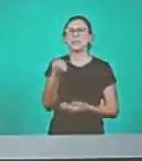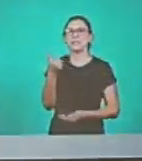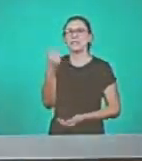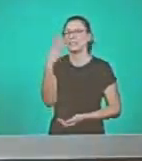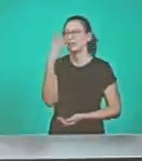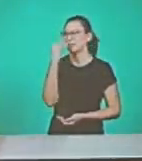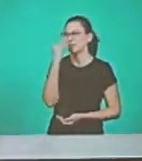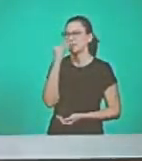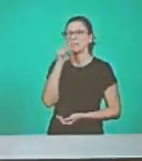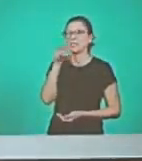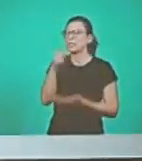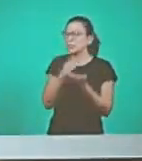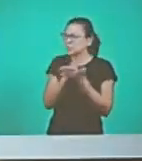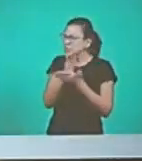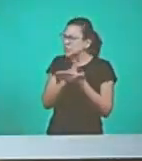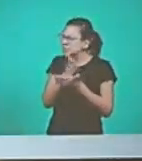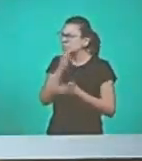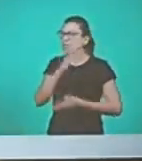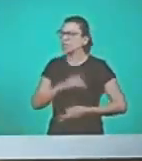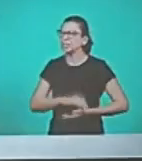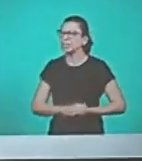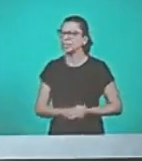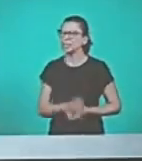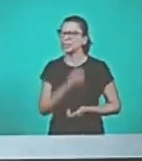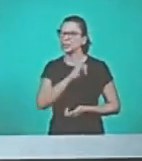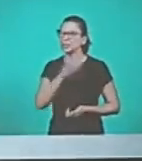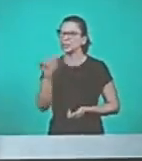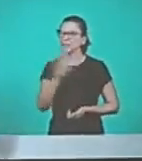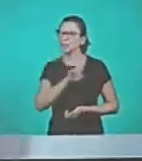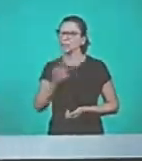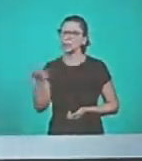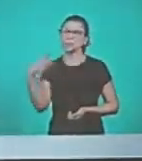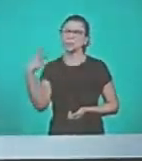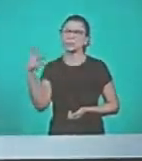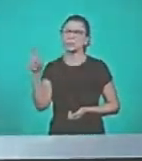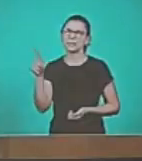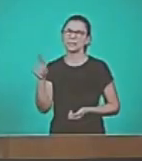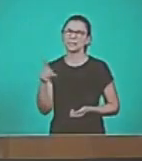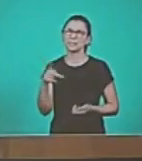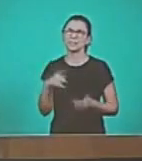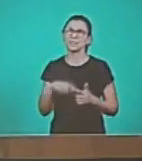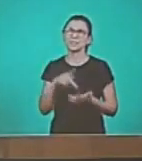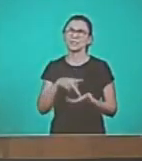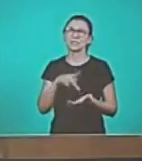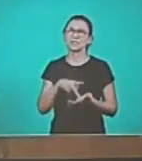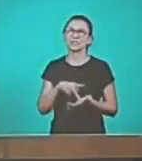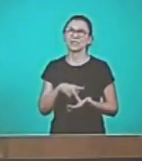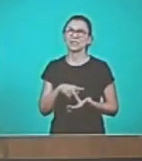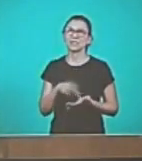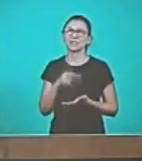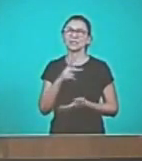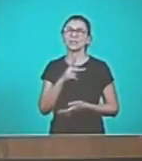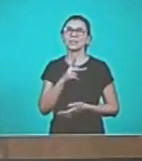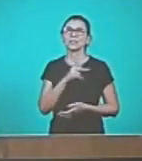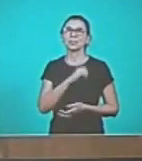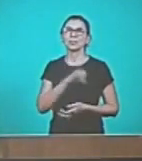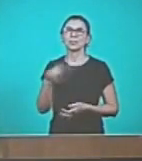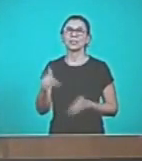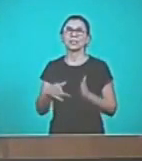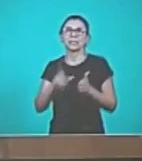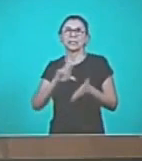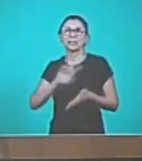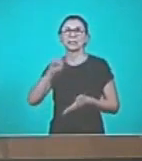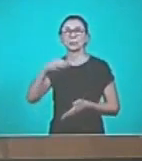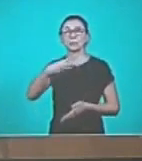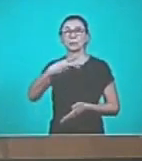annoying little girl sent me here. I'm going to say her name because, in fact, it was already said her name.